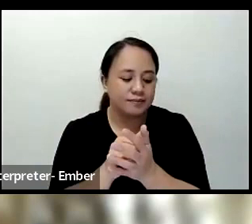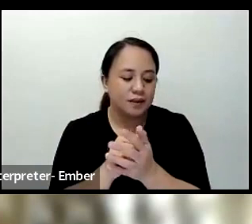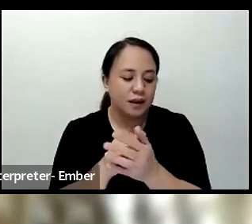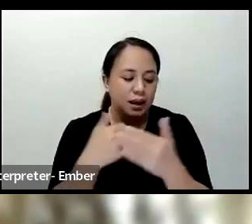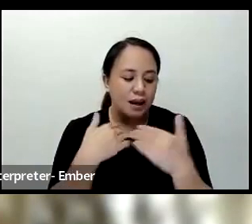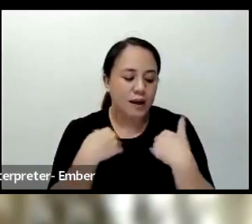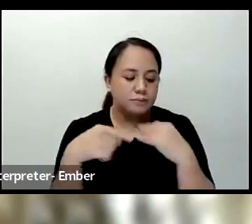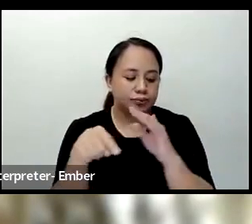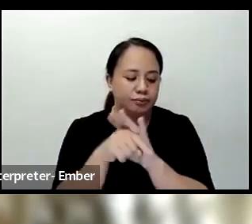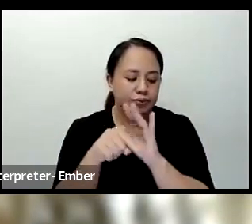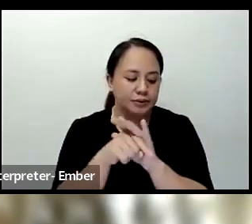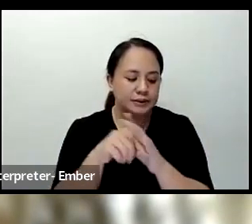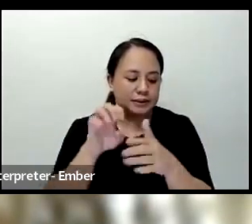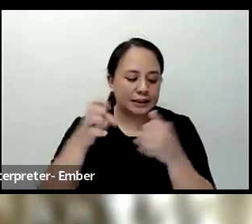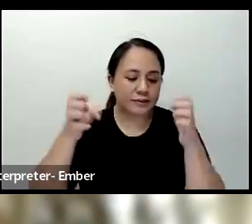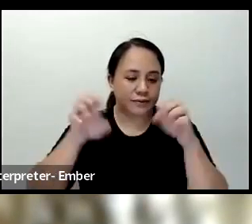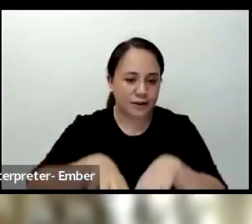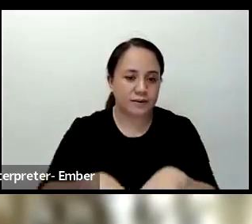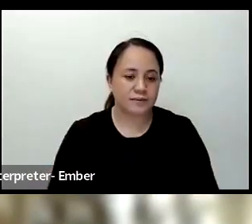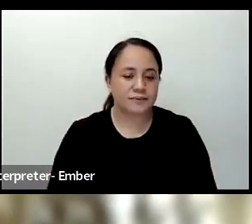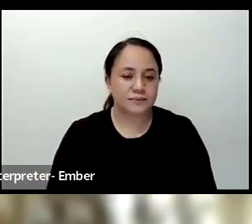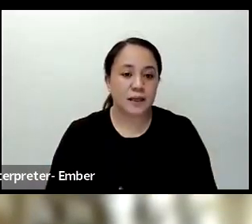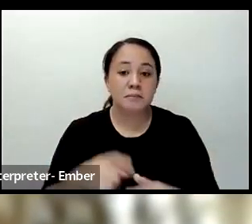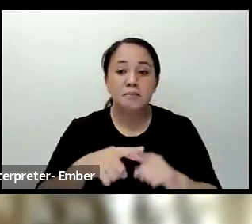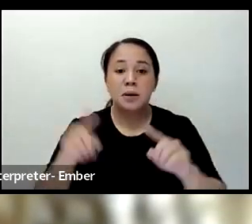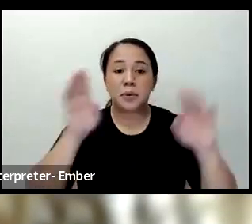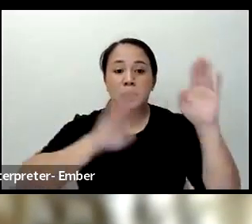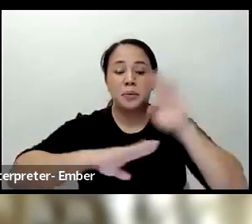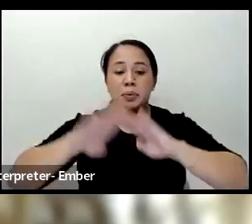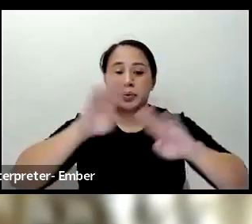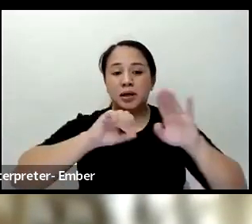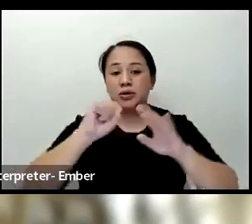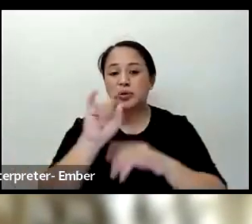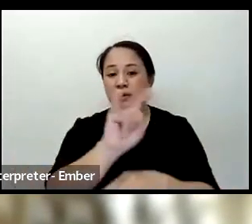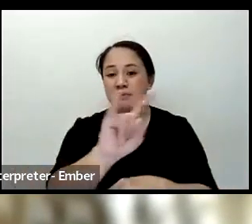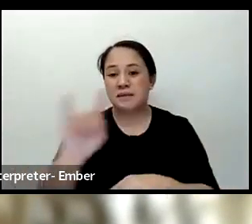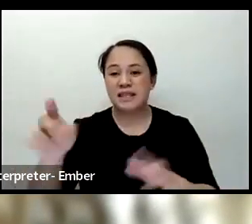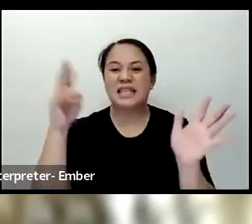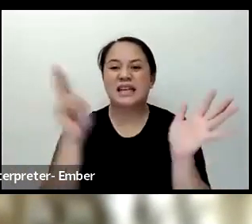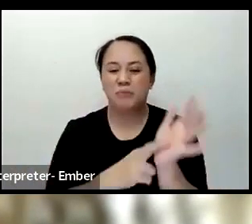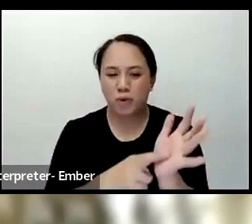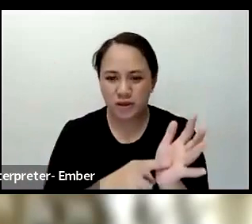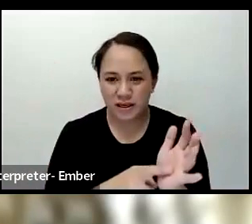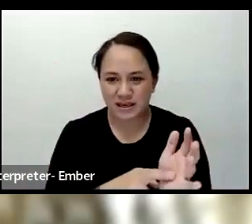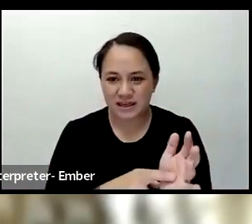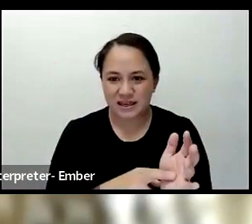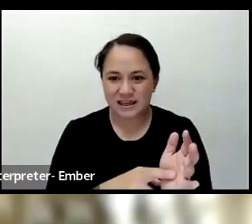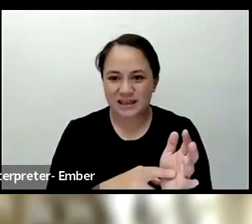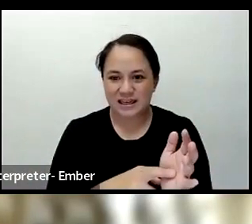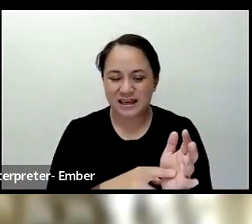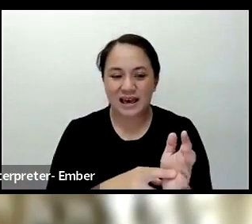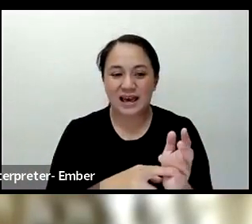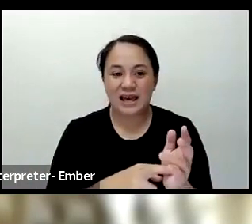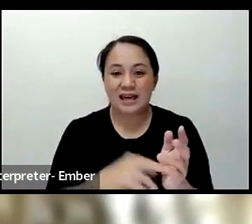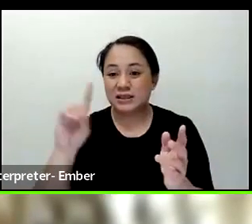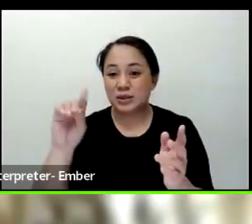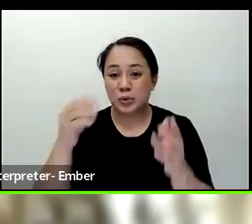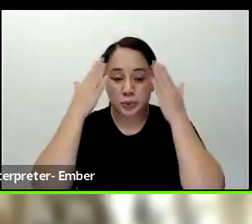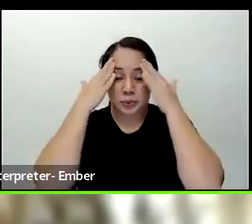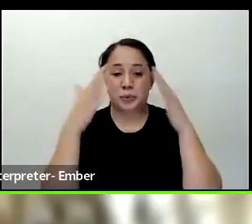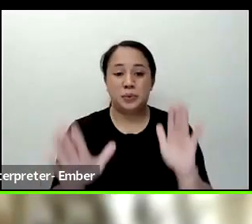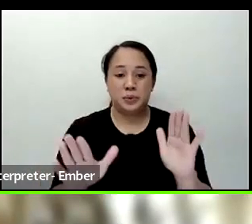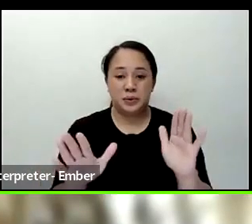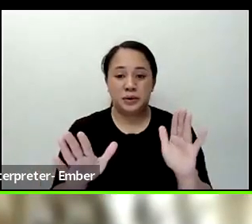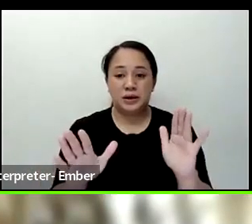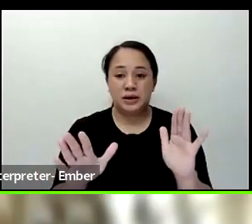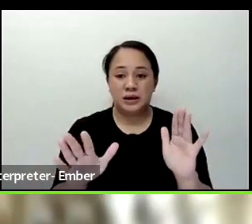adverse event is reported. Ang problema sa social media nire-report, baka hindi nalalaman ng DOH. Yeah. So they